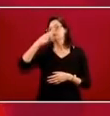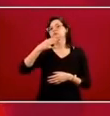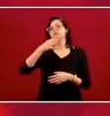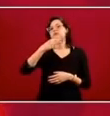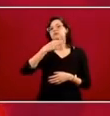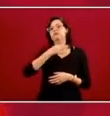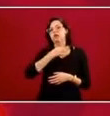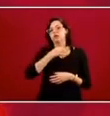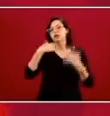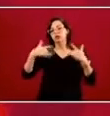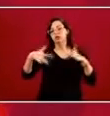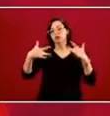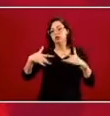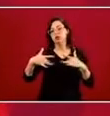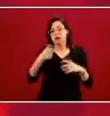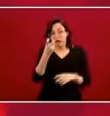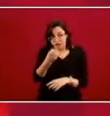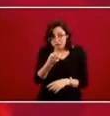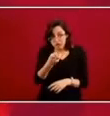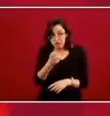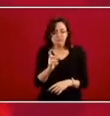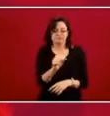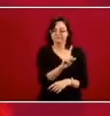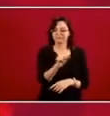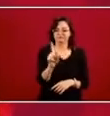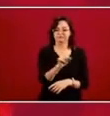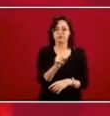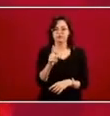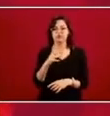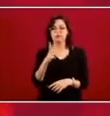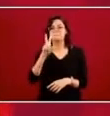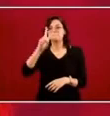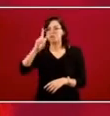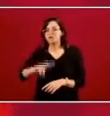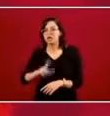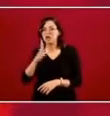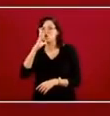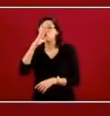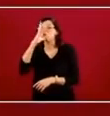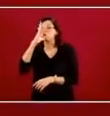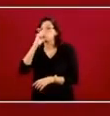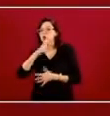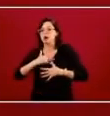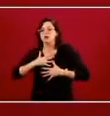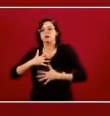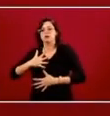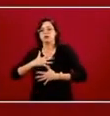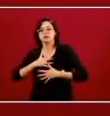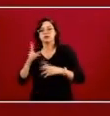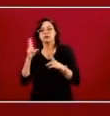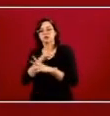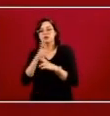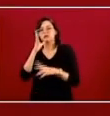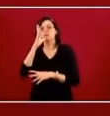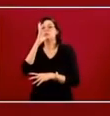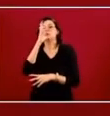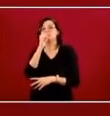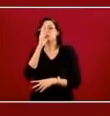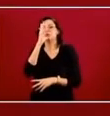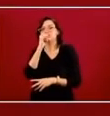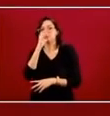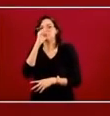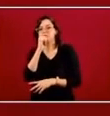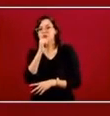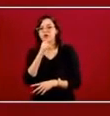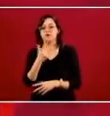example, respiratory insufficiency, and this is not being uncomfortable, this is shortness of breath. The